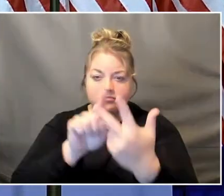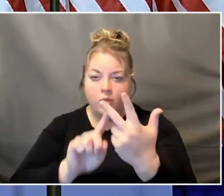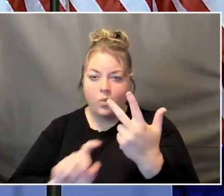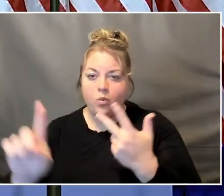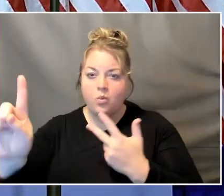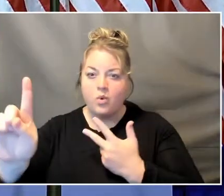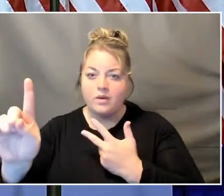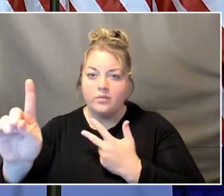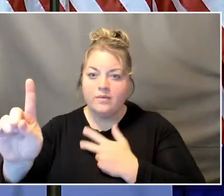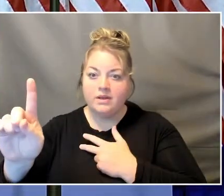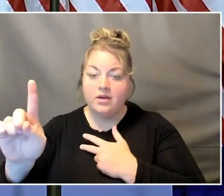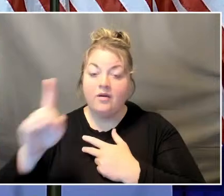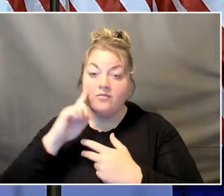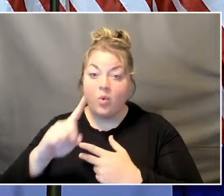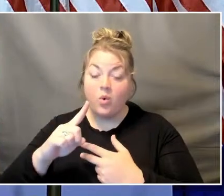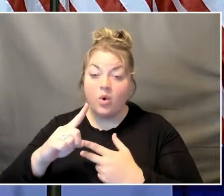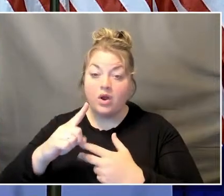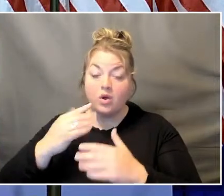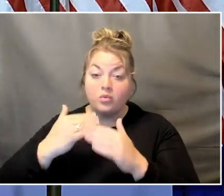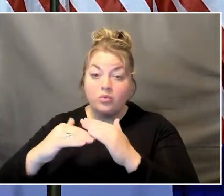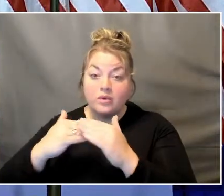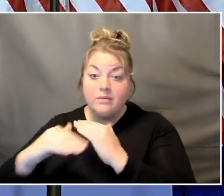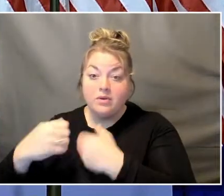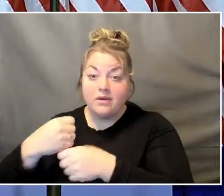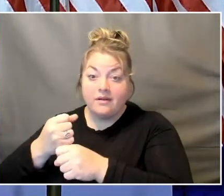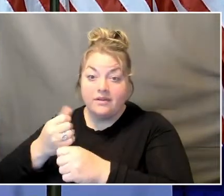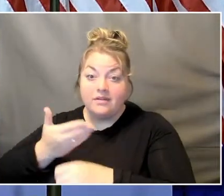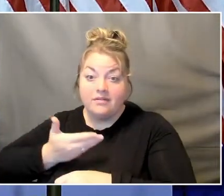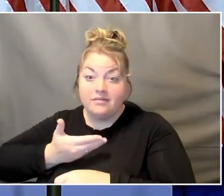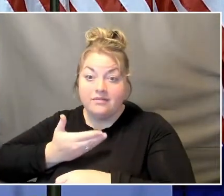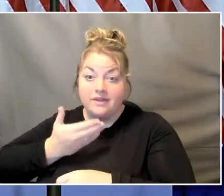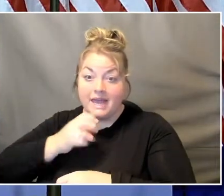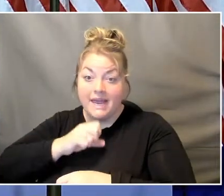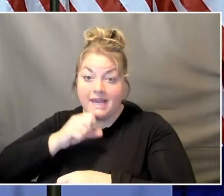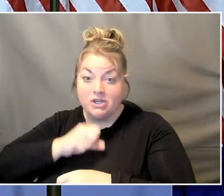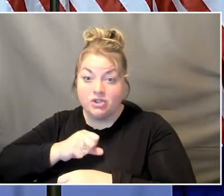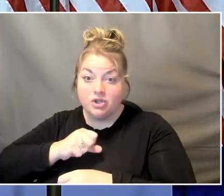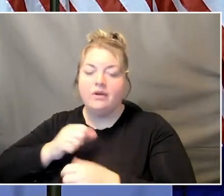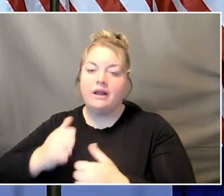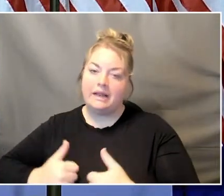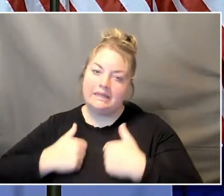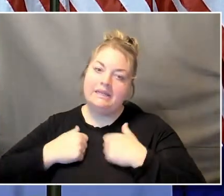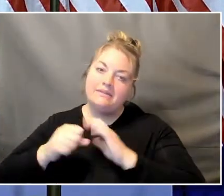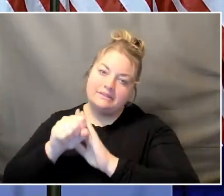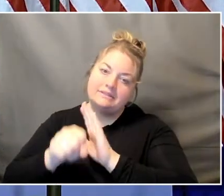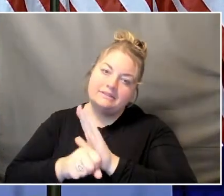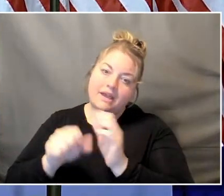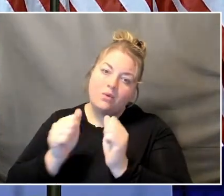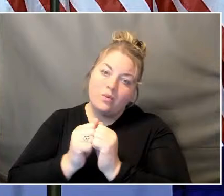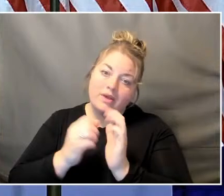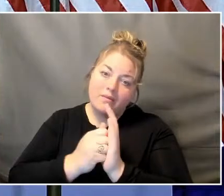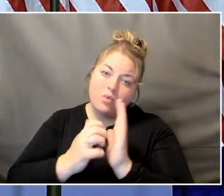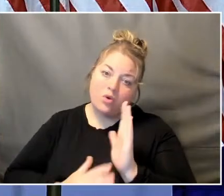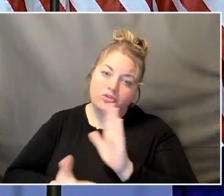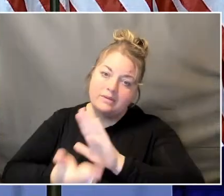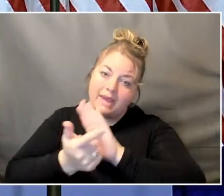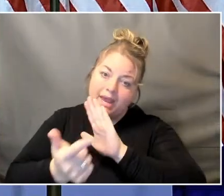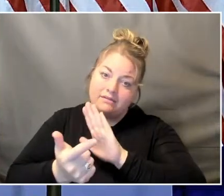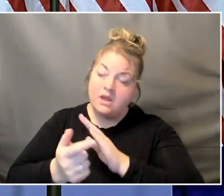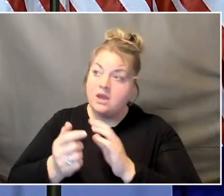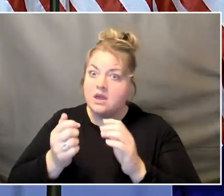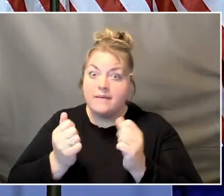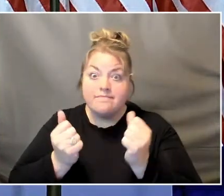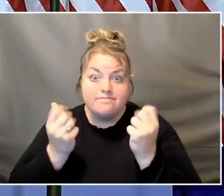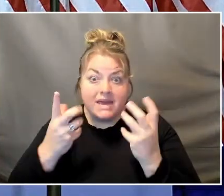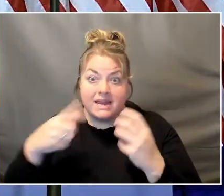women of reproductive age lives in a state with an abortion ban. Many with no exception even for